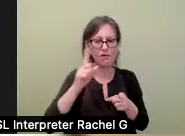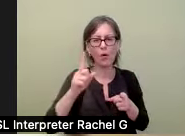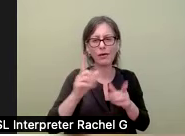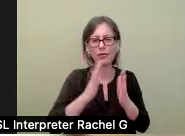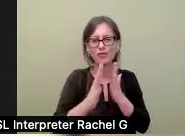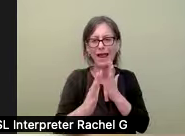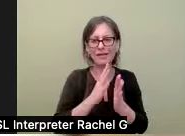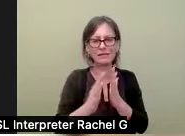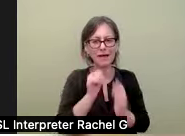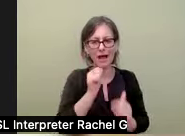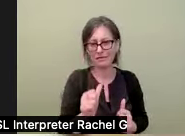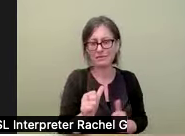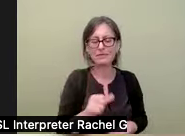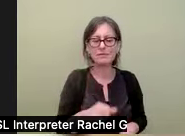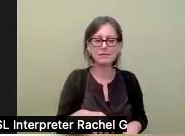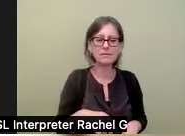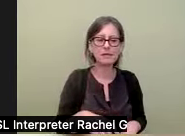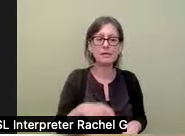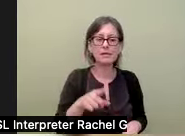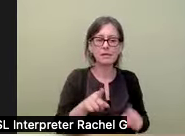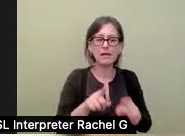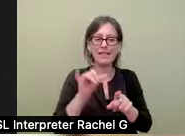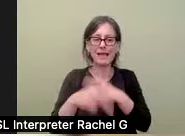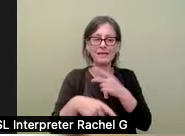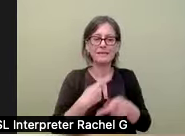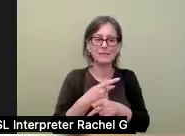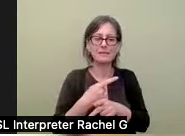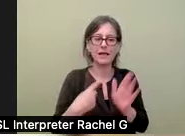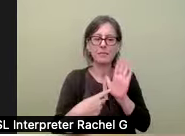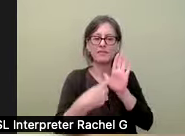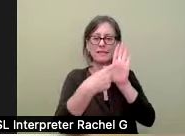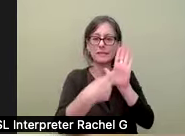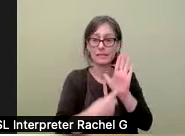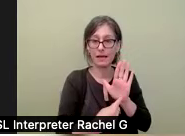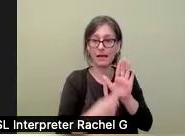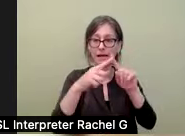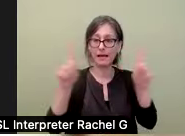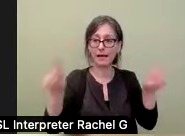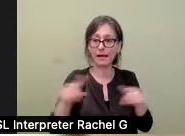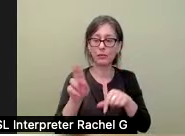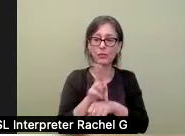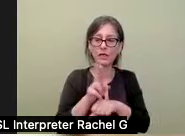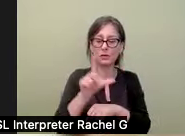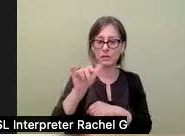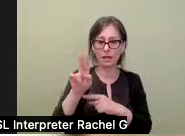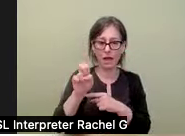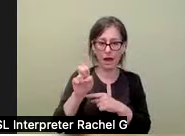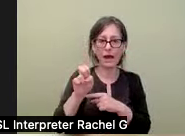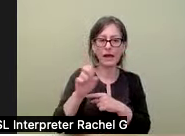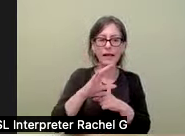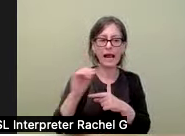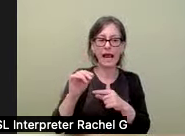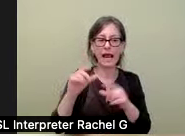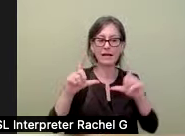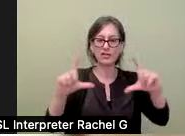signs. And also this type of signage where we would utilize both a line and a